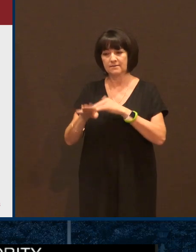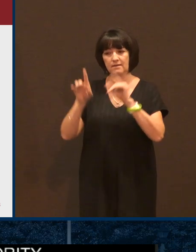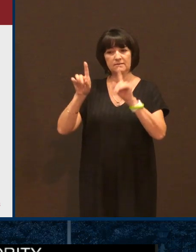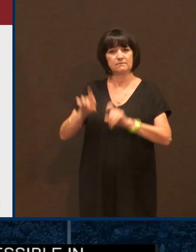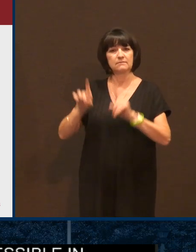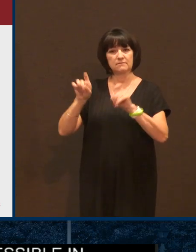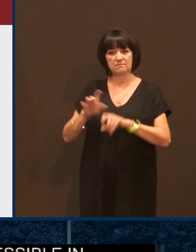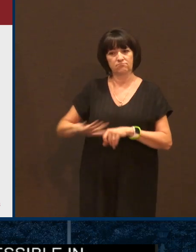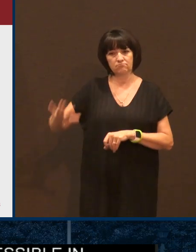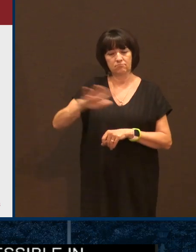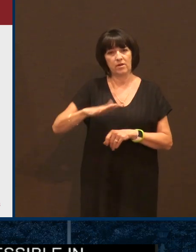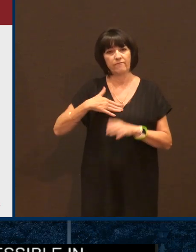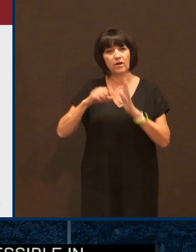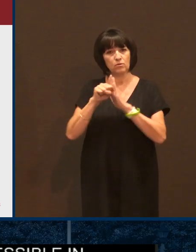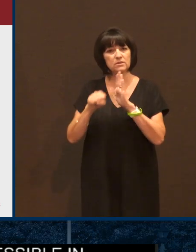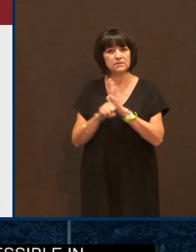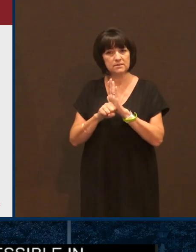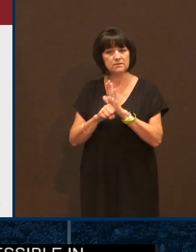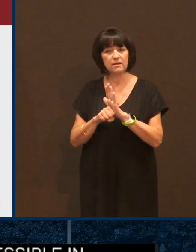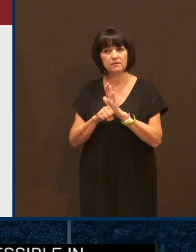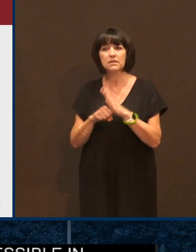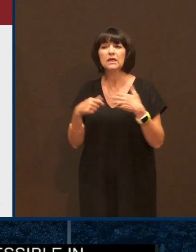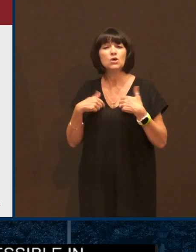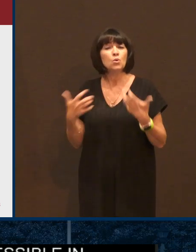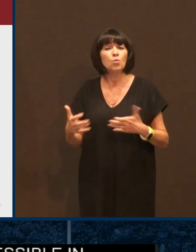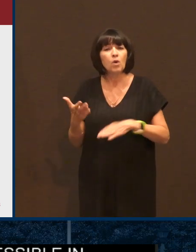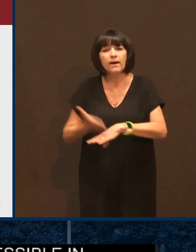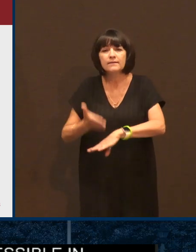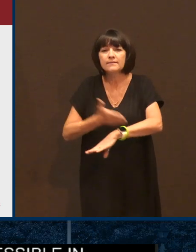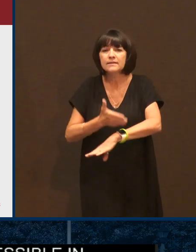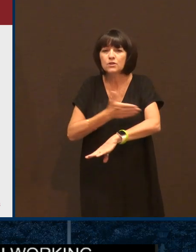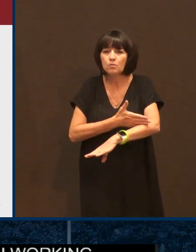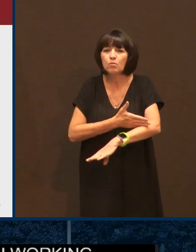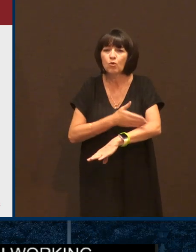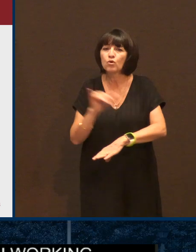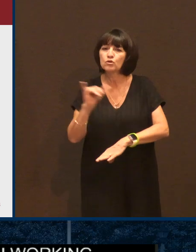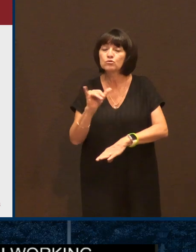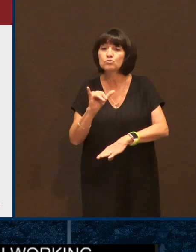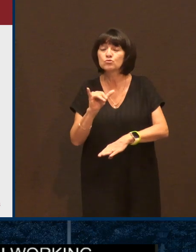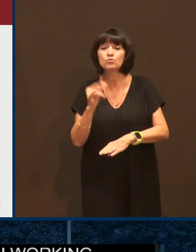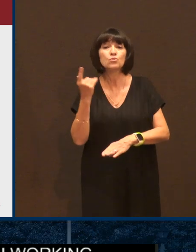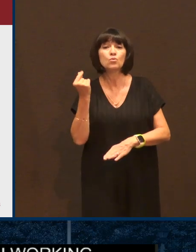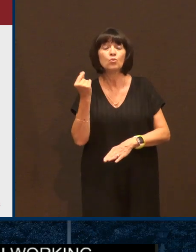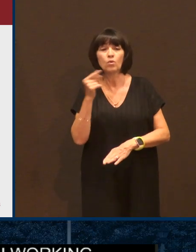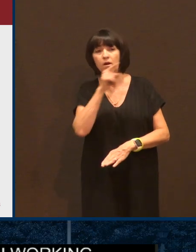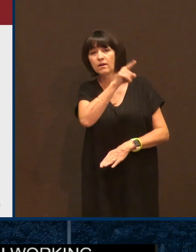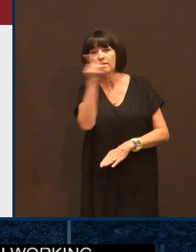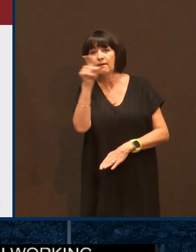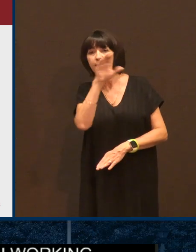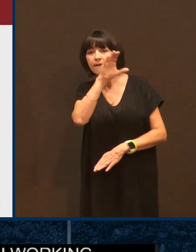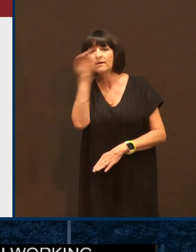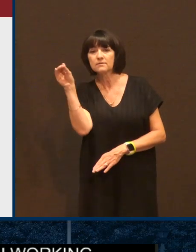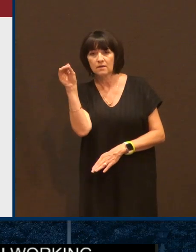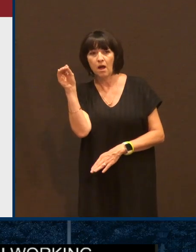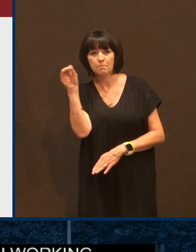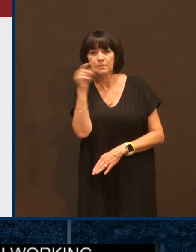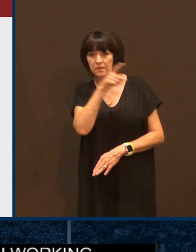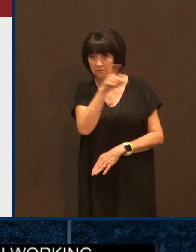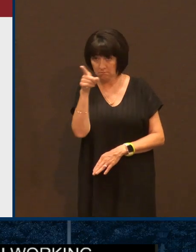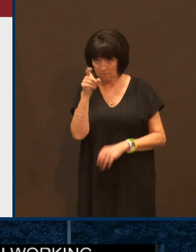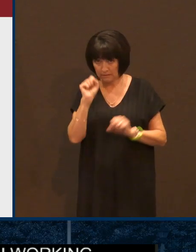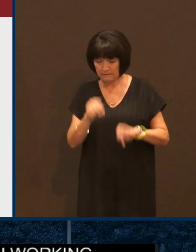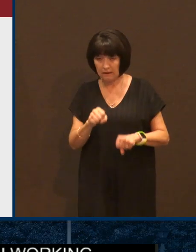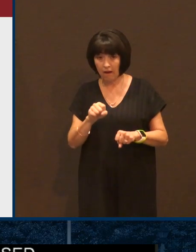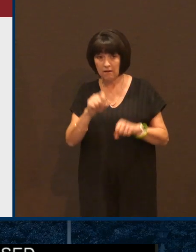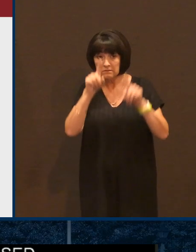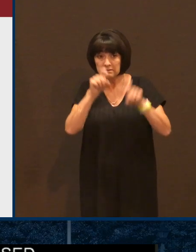working more on enhancing our guidance around employer-based testing, which I'll talk about more in a moment. But on the